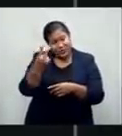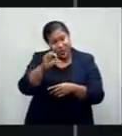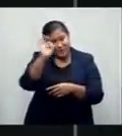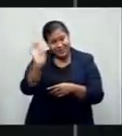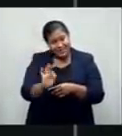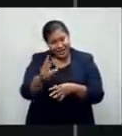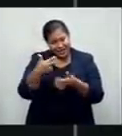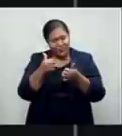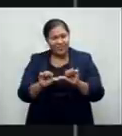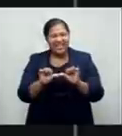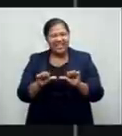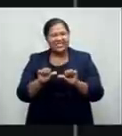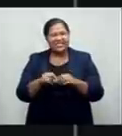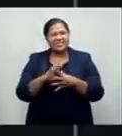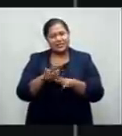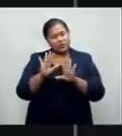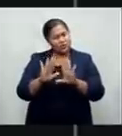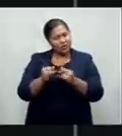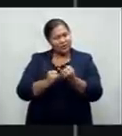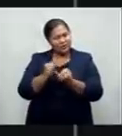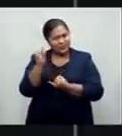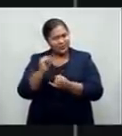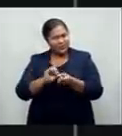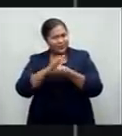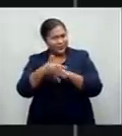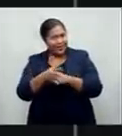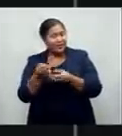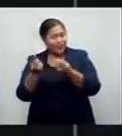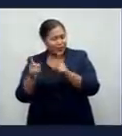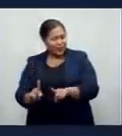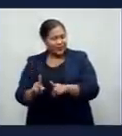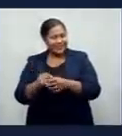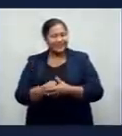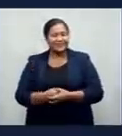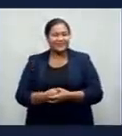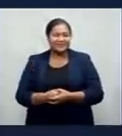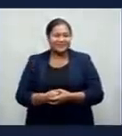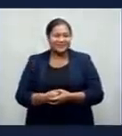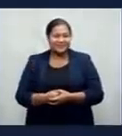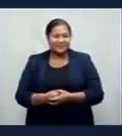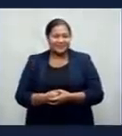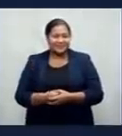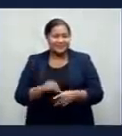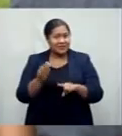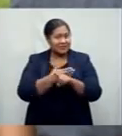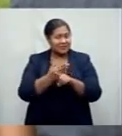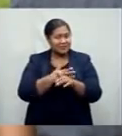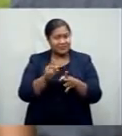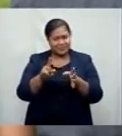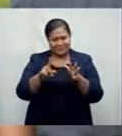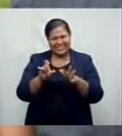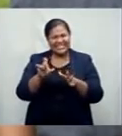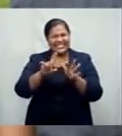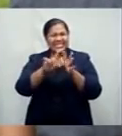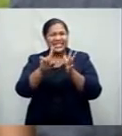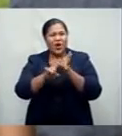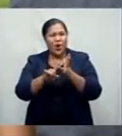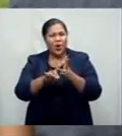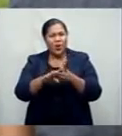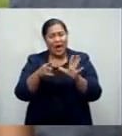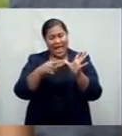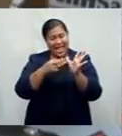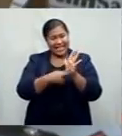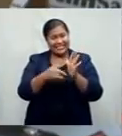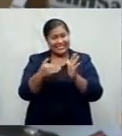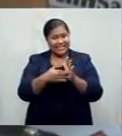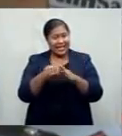hospitalization, severe illness or death from COVID-19. The former executive of ANZ Bank, Saud Minam, is one of